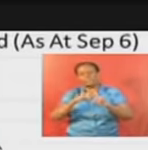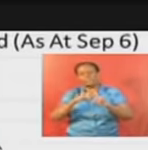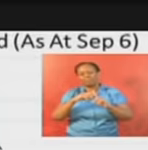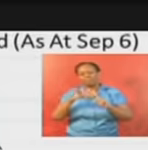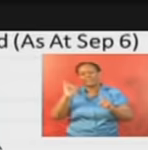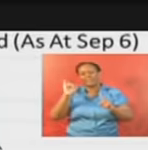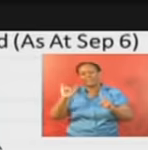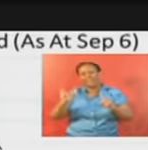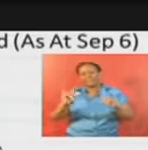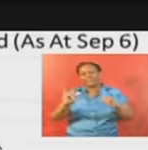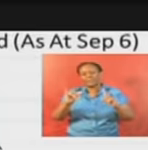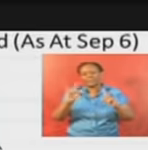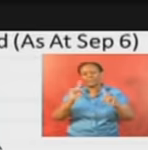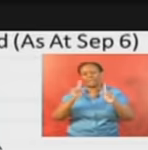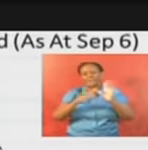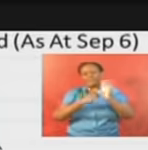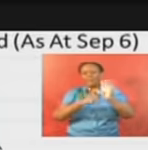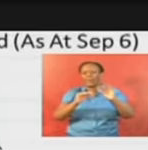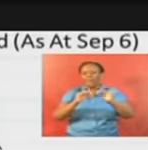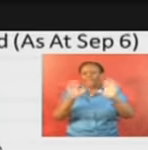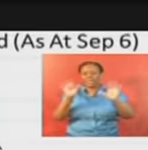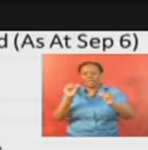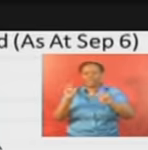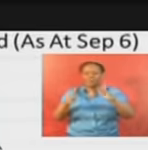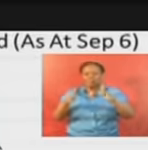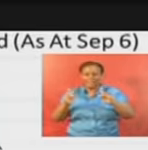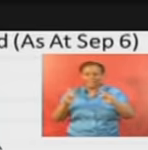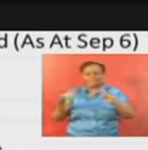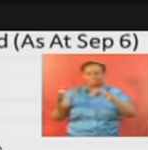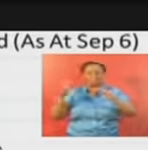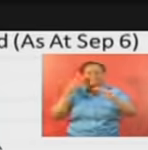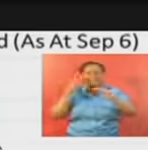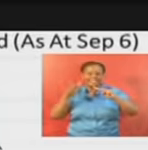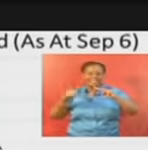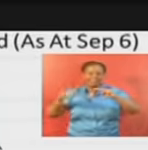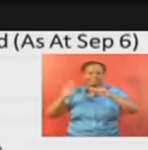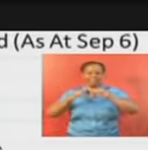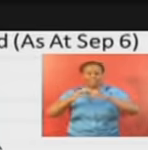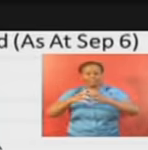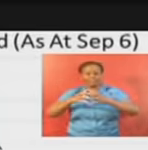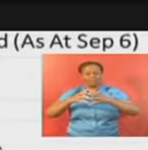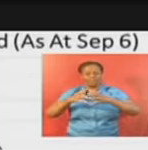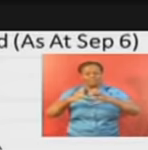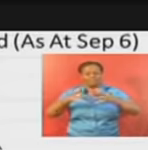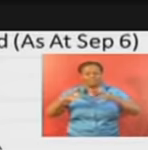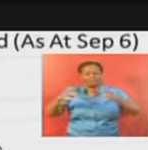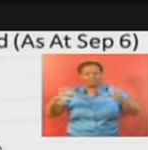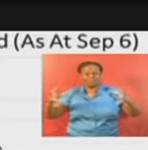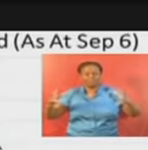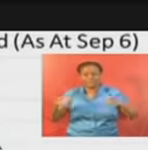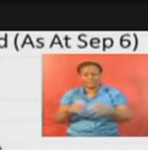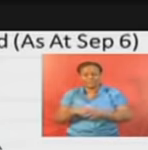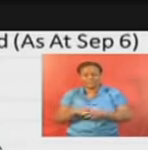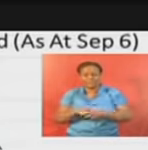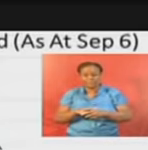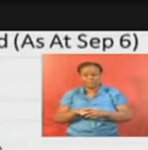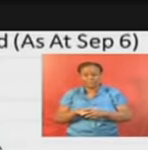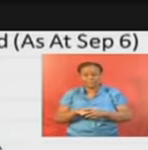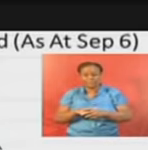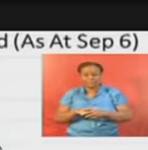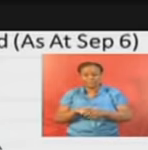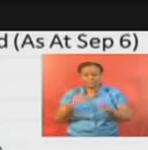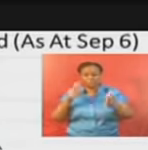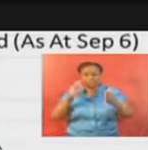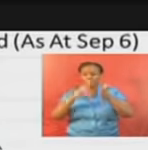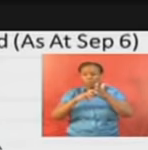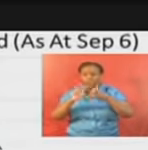do see that increase. We see that as we come towards the end of the graph, we are seeing smaller